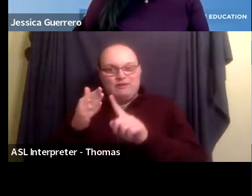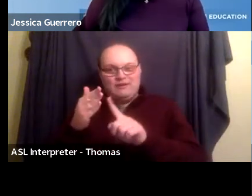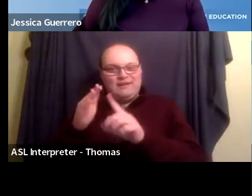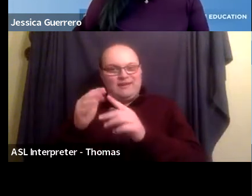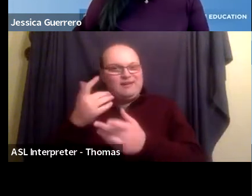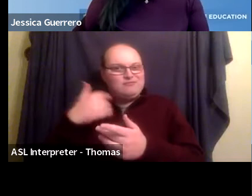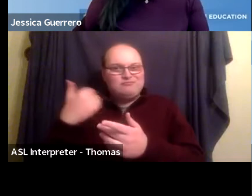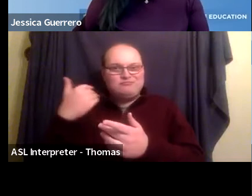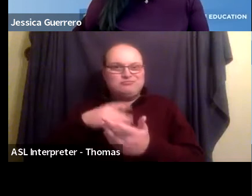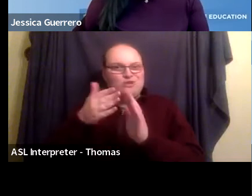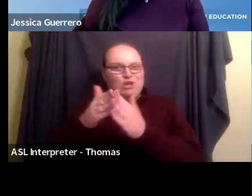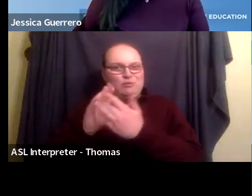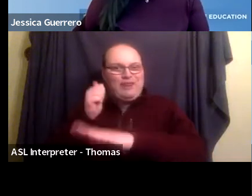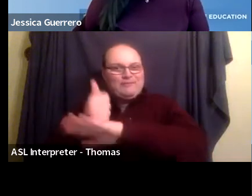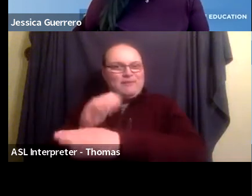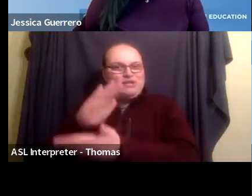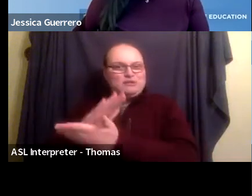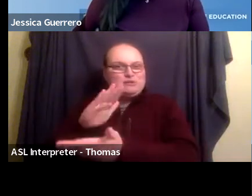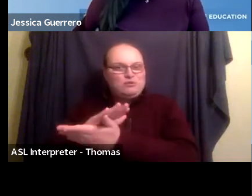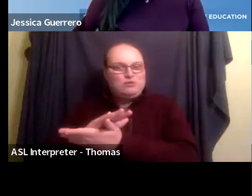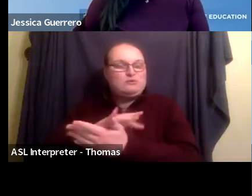community-based schools because parents